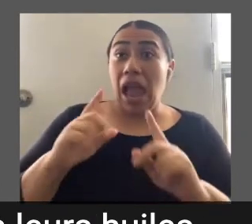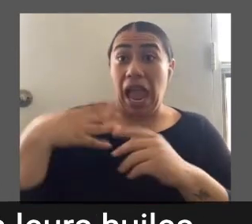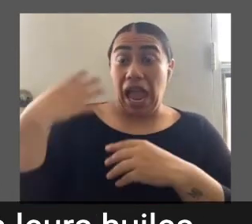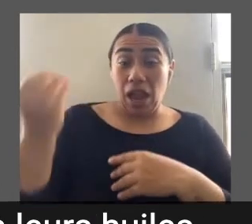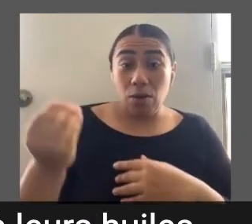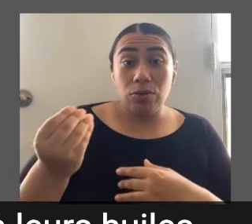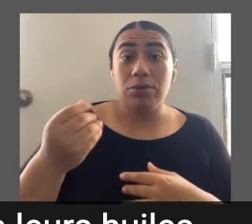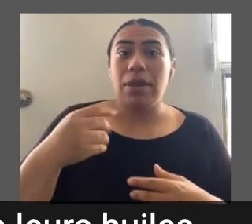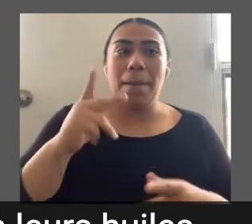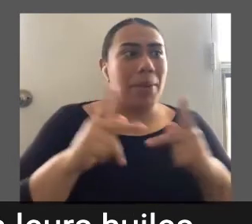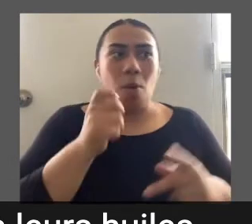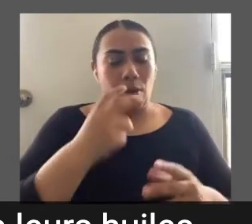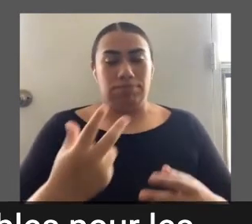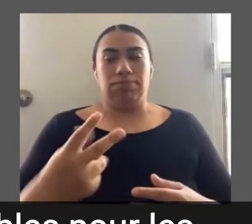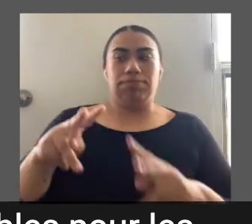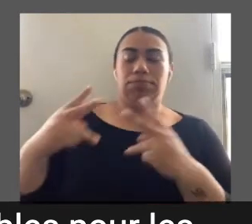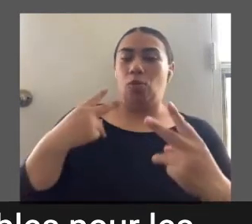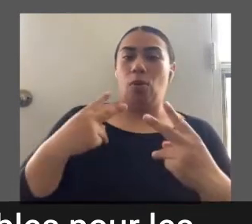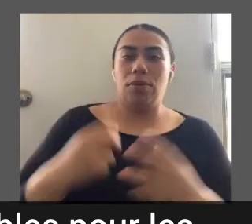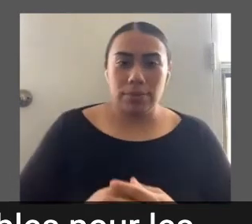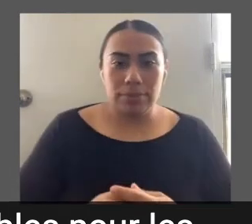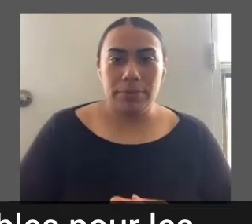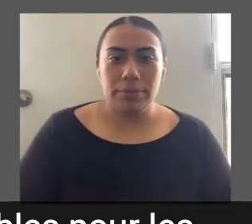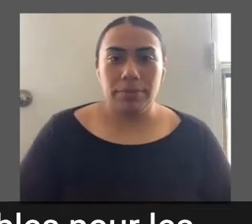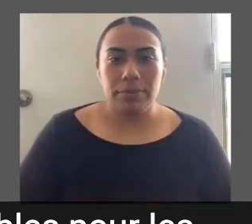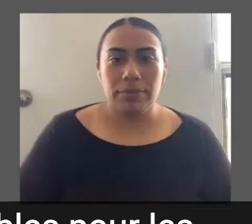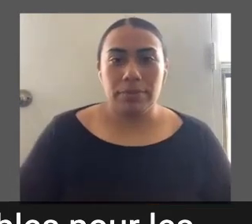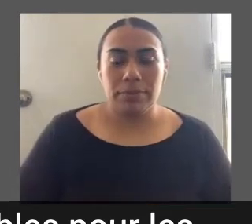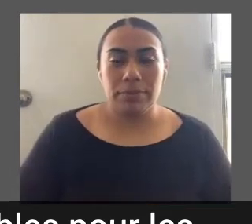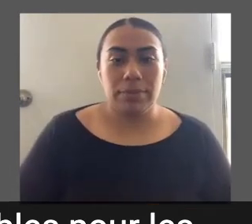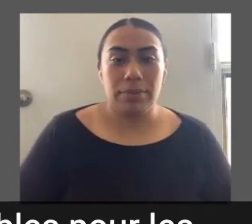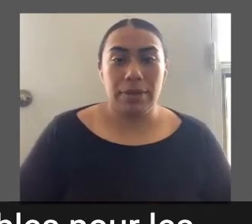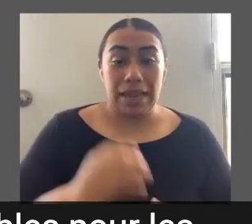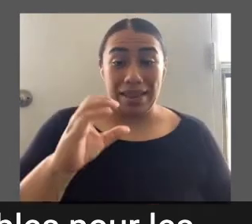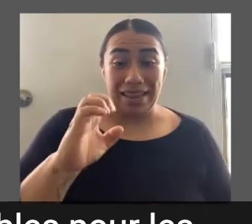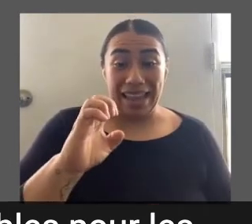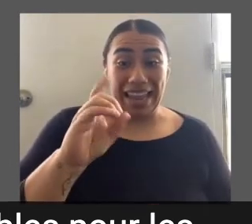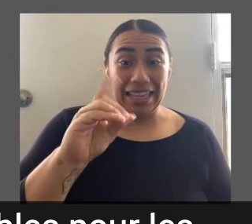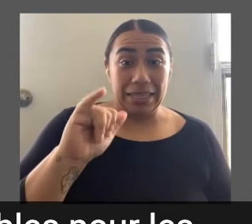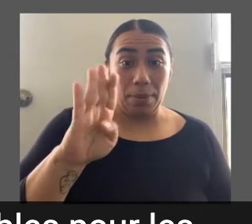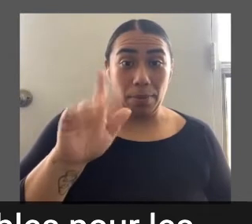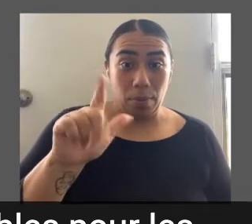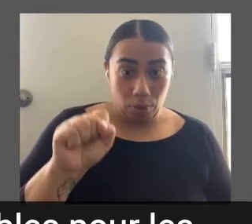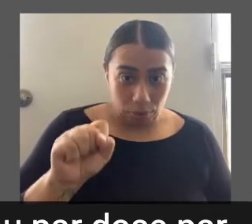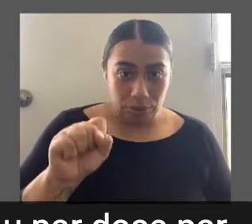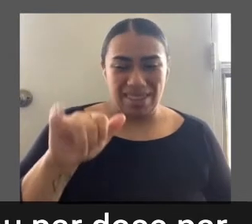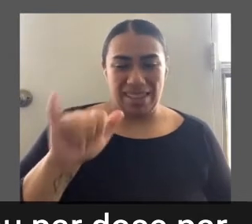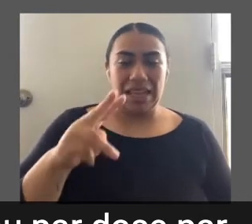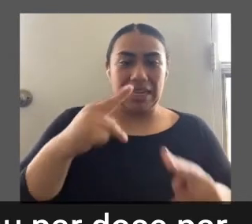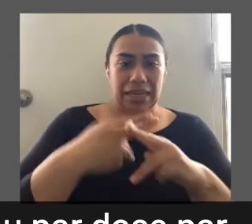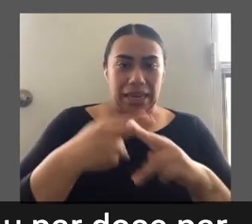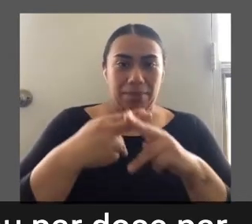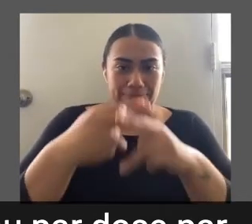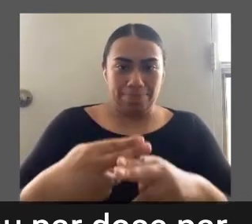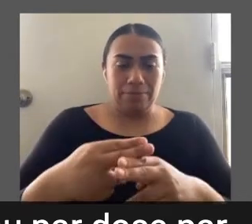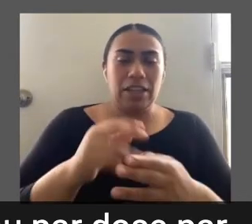oils, capsules, and flower products. Legal edibles that are available to both medical and recreational consumers have